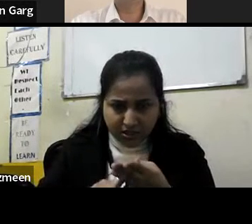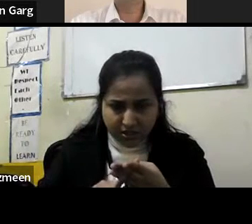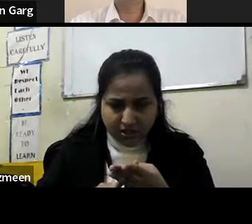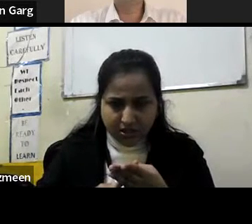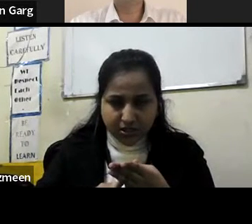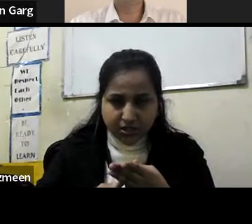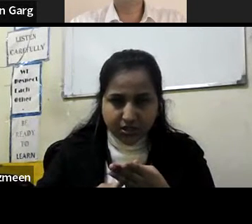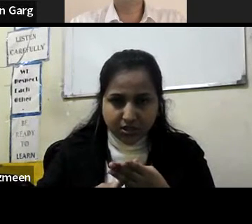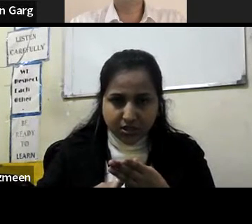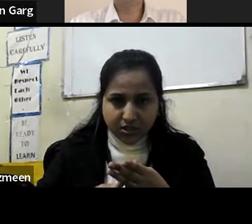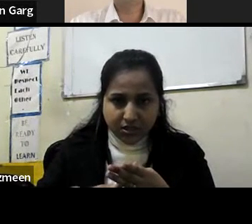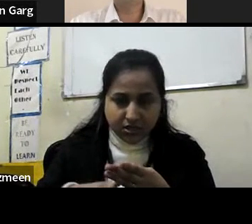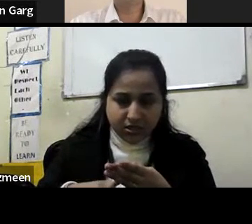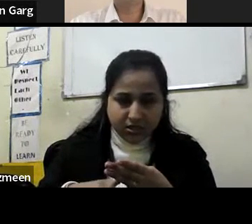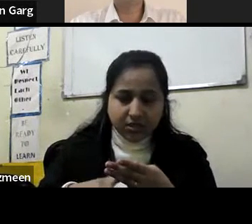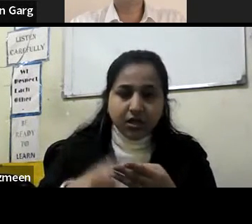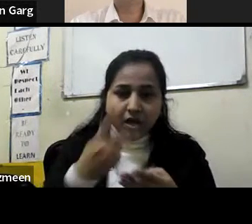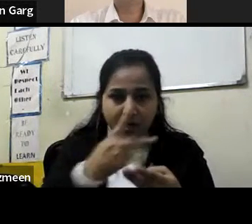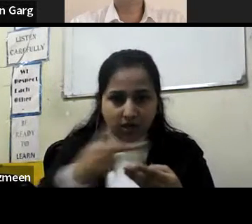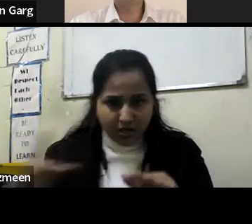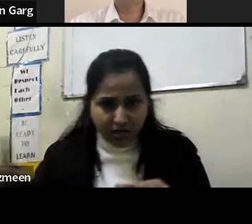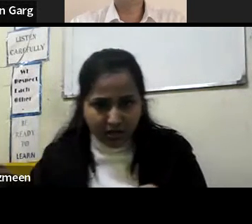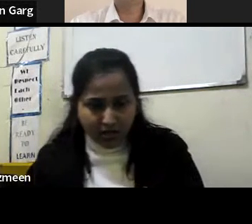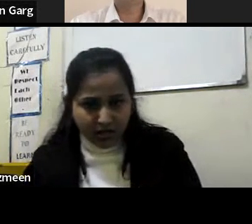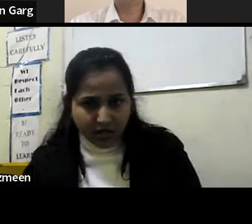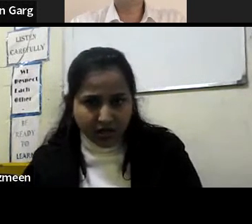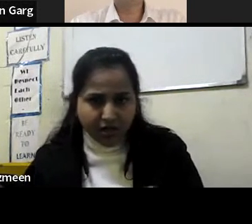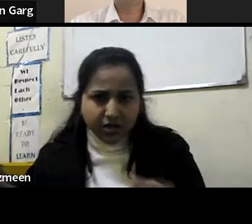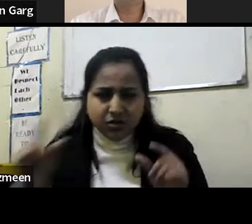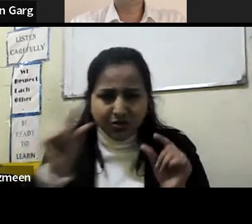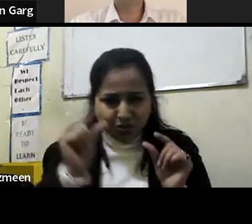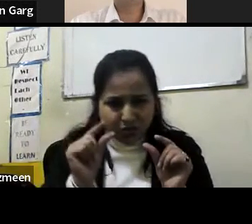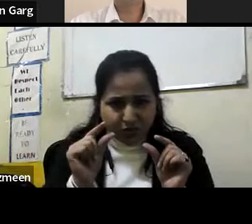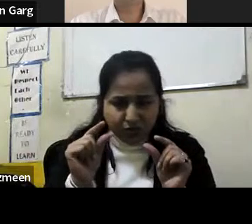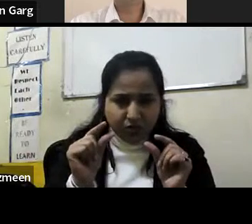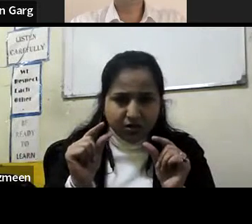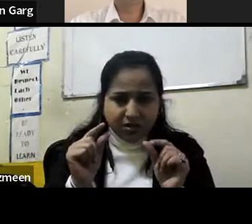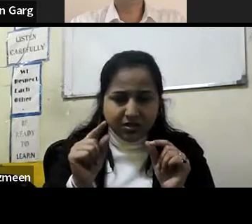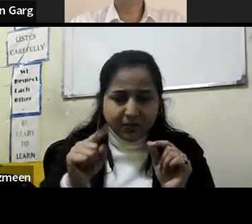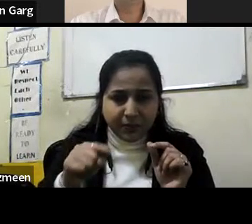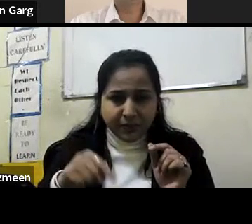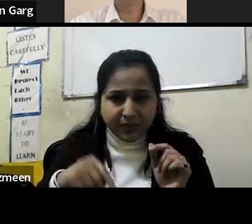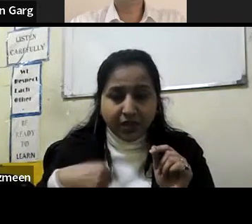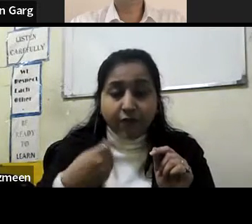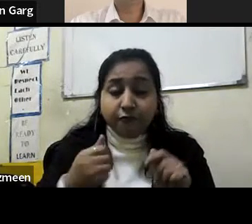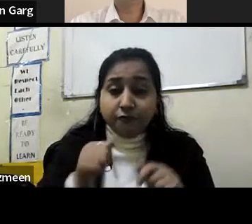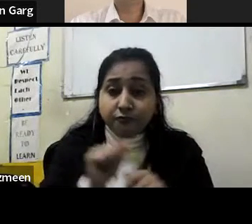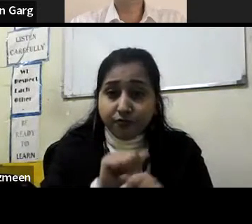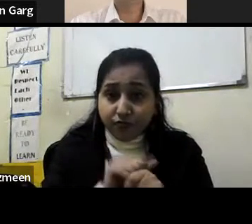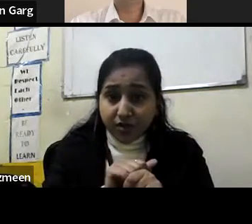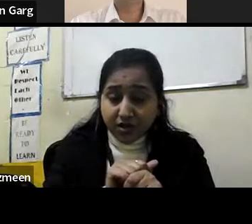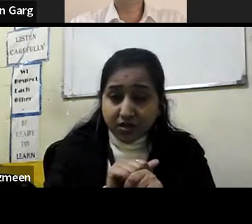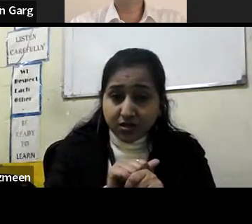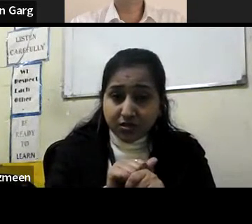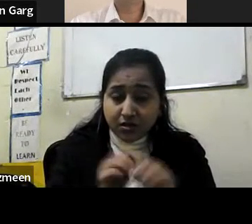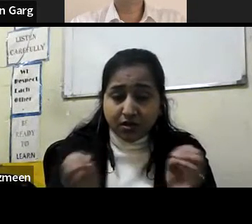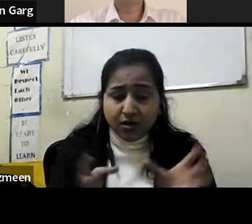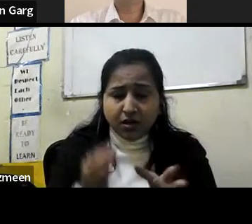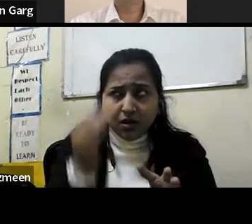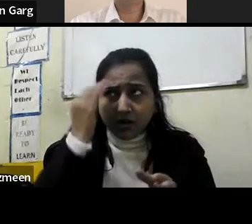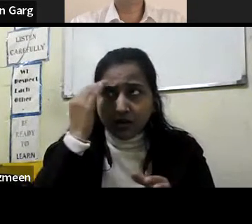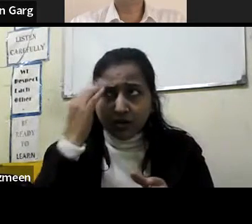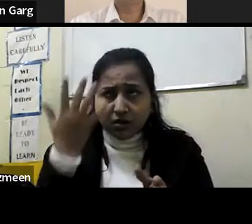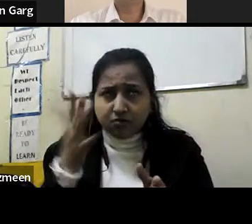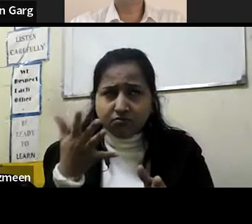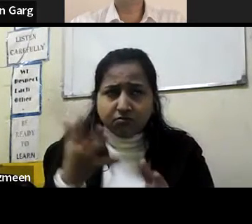rural entrepreneurship. So some very micro ones, beekeeping, for example. I didn't know that for as